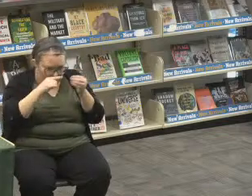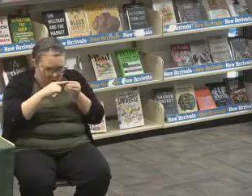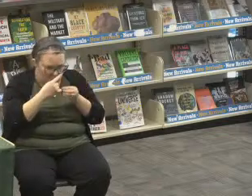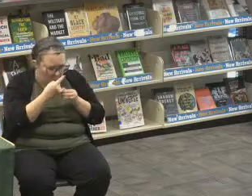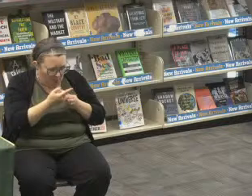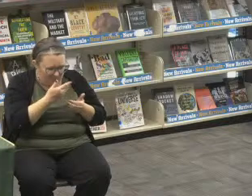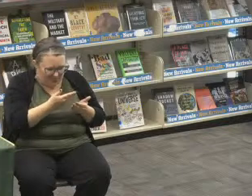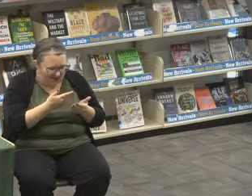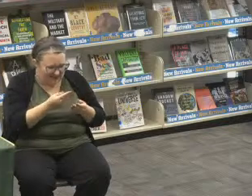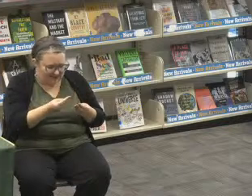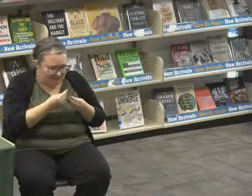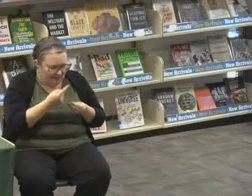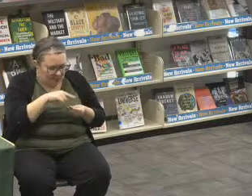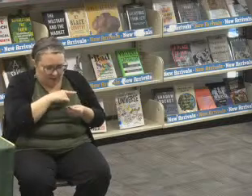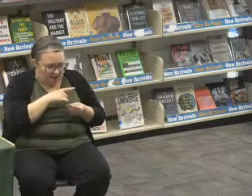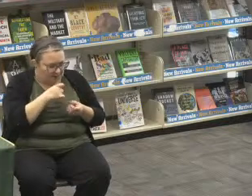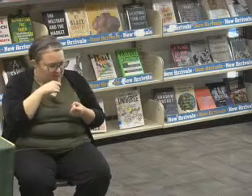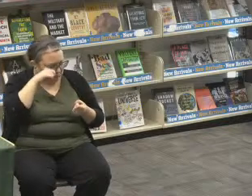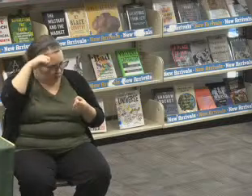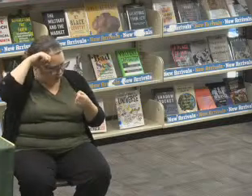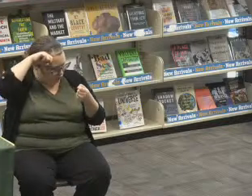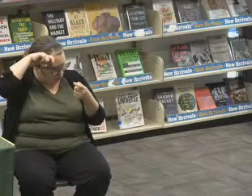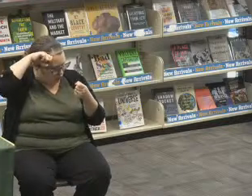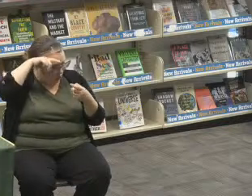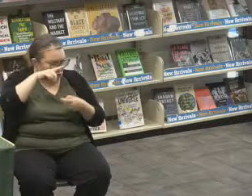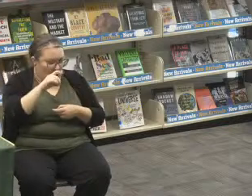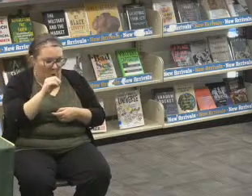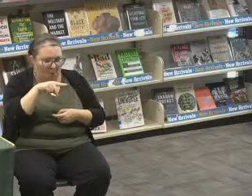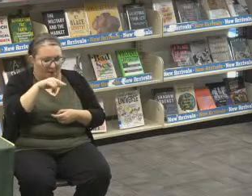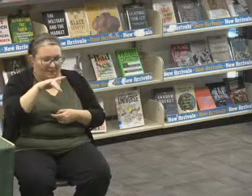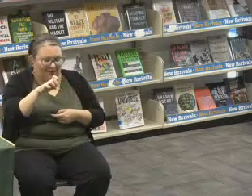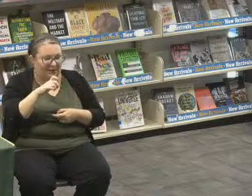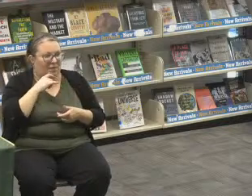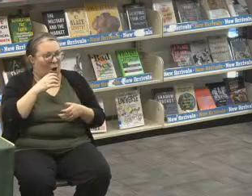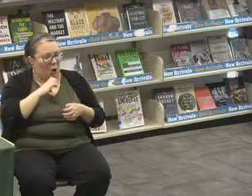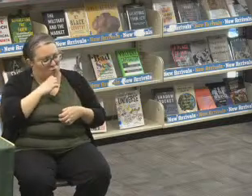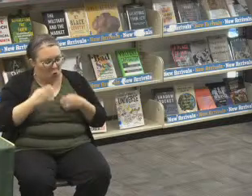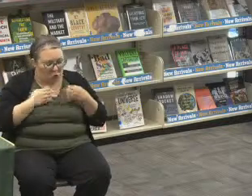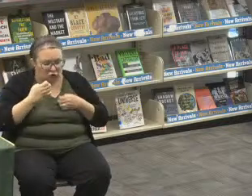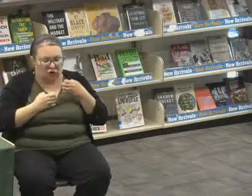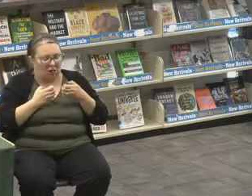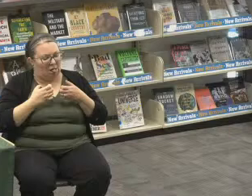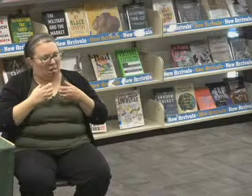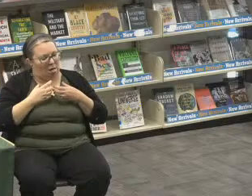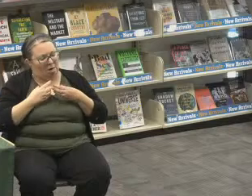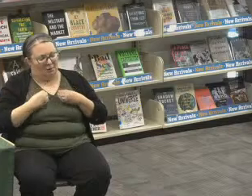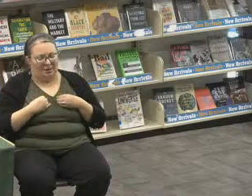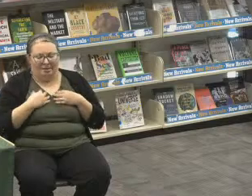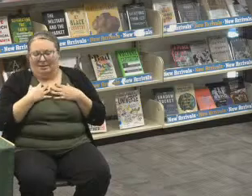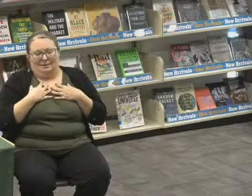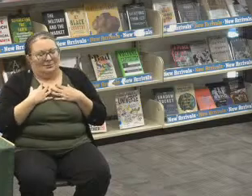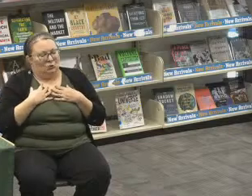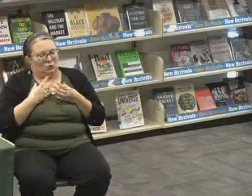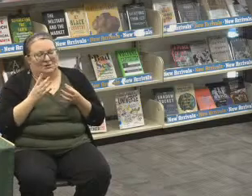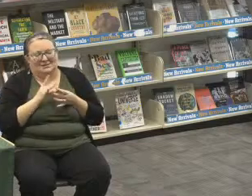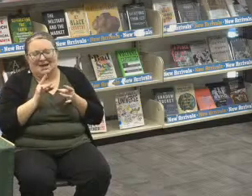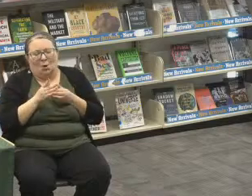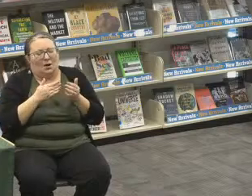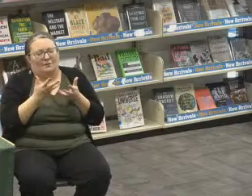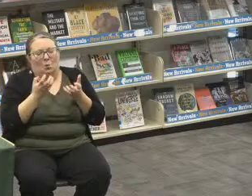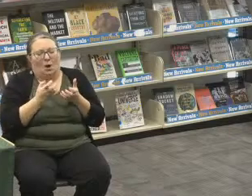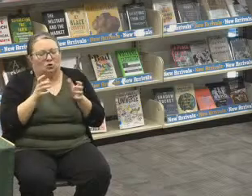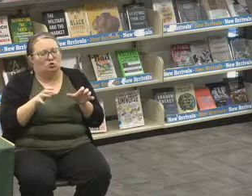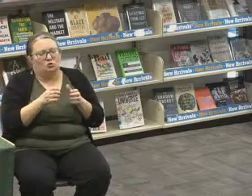one thing that's giving them the dopamine that they need, that sort of emotional ability to say what they want to do more than anything